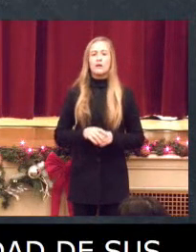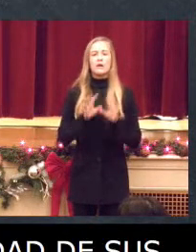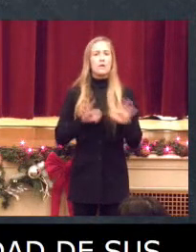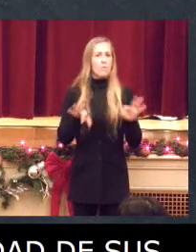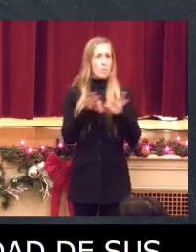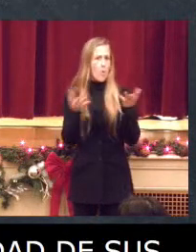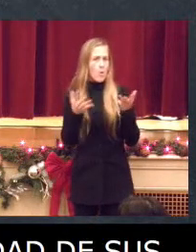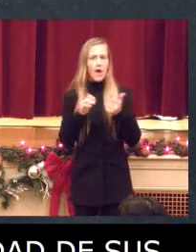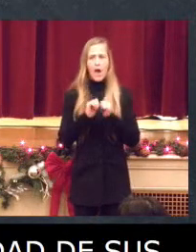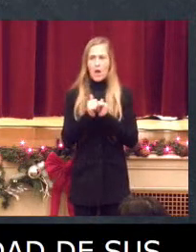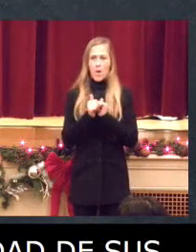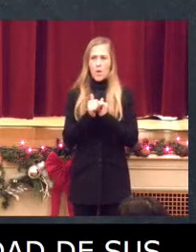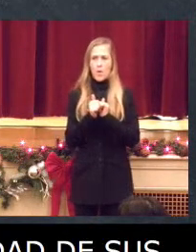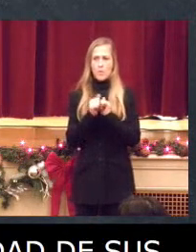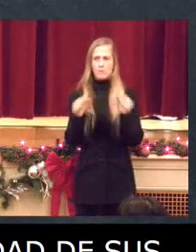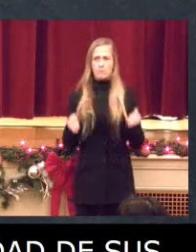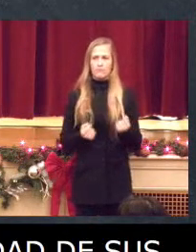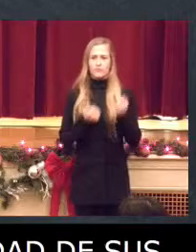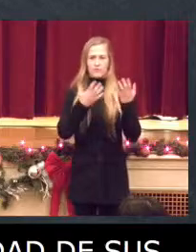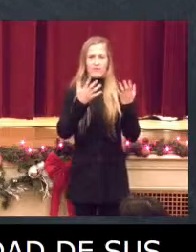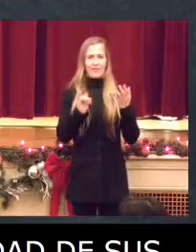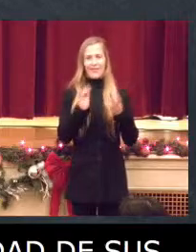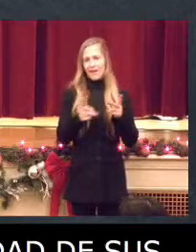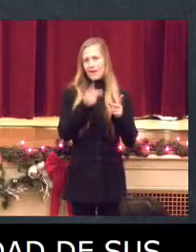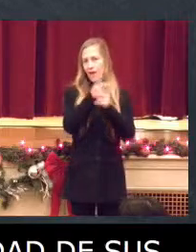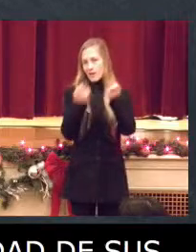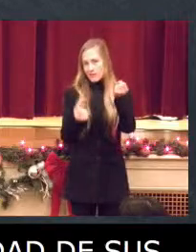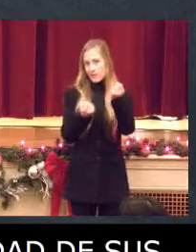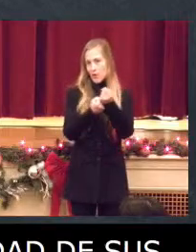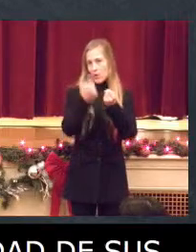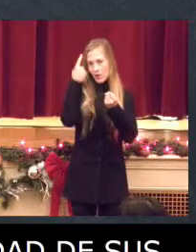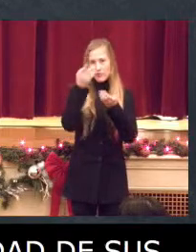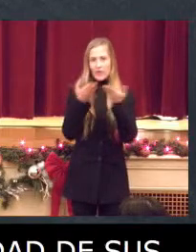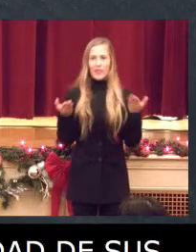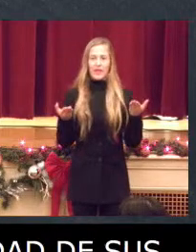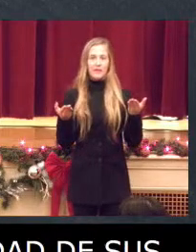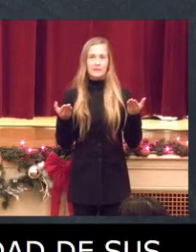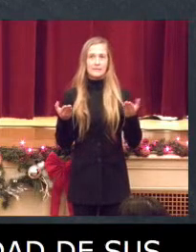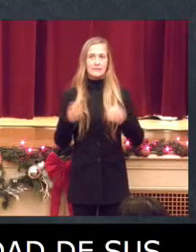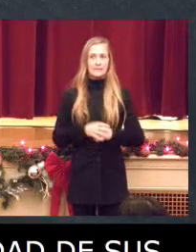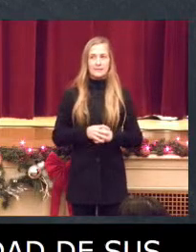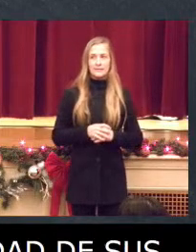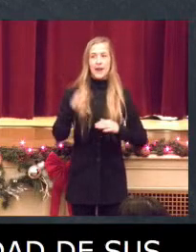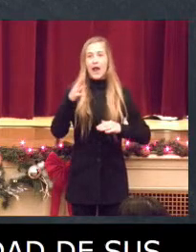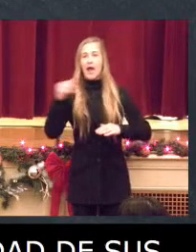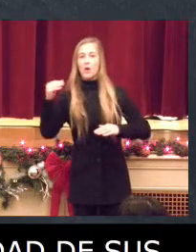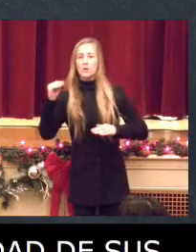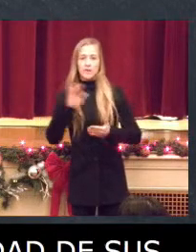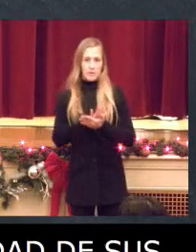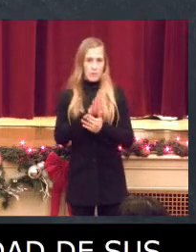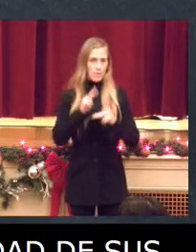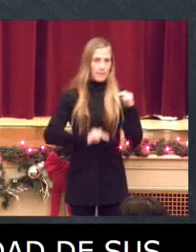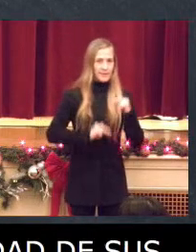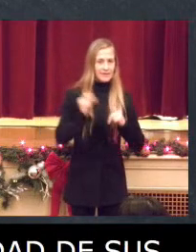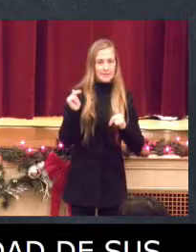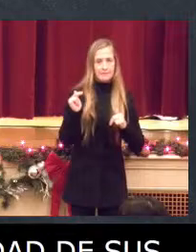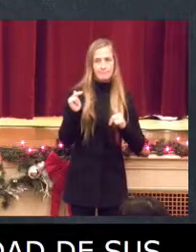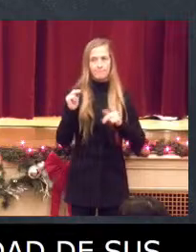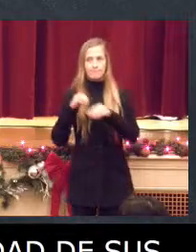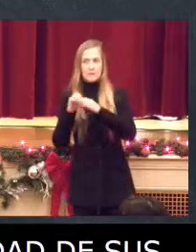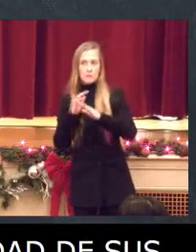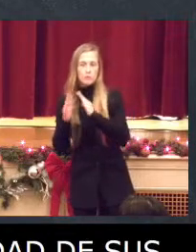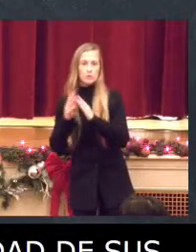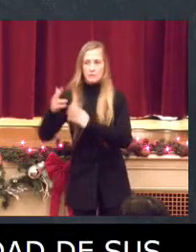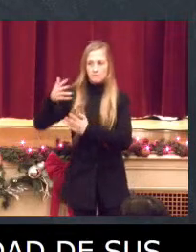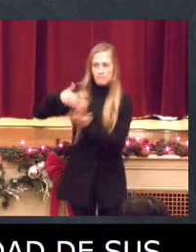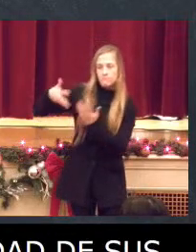you provide those kinds of supports for things beyond the school building, if you will, that affect the learning of the children